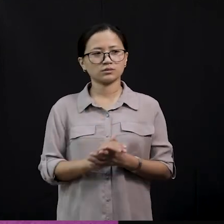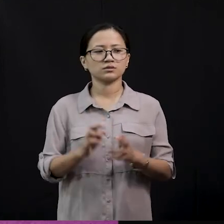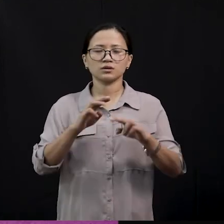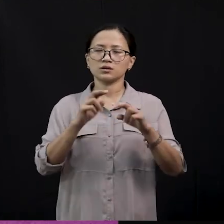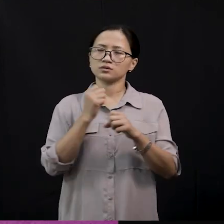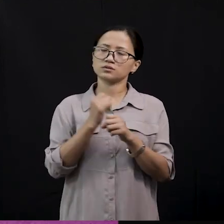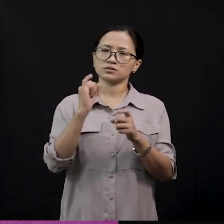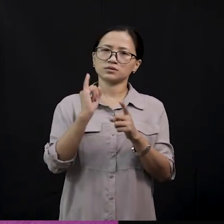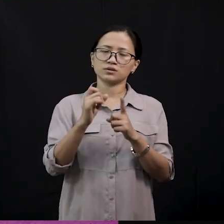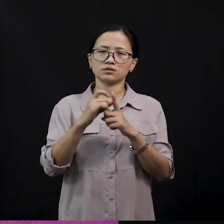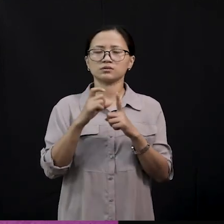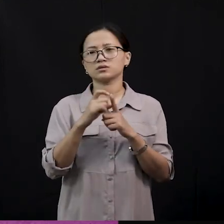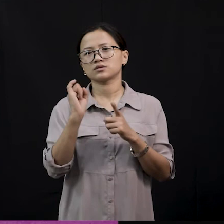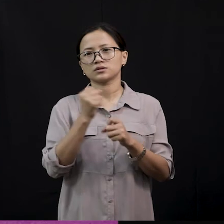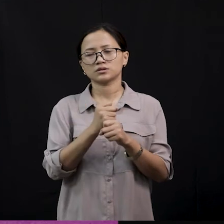the fair maid.